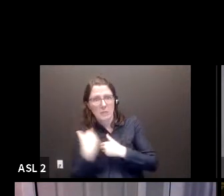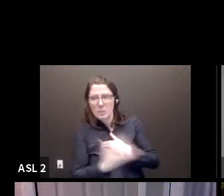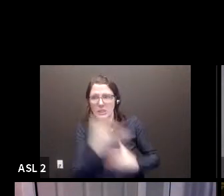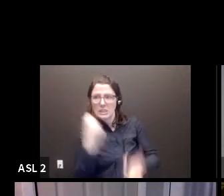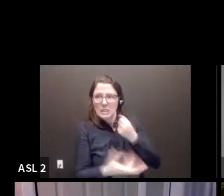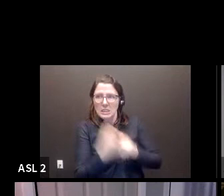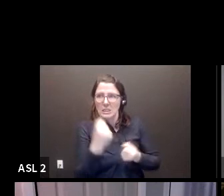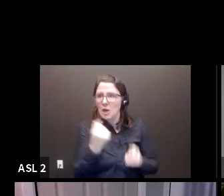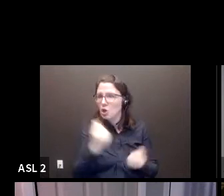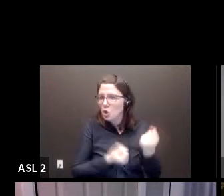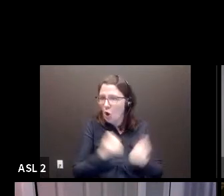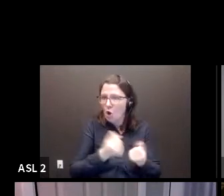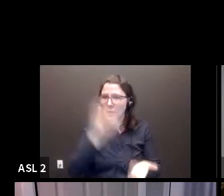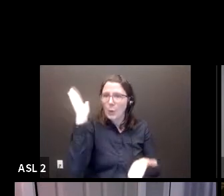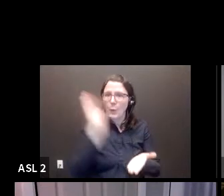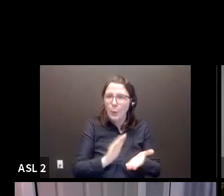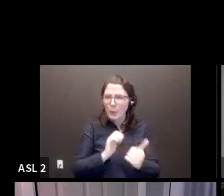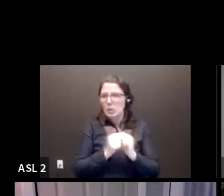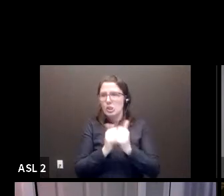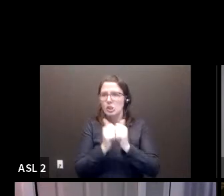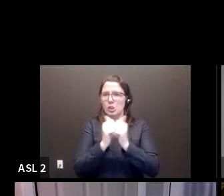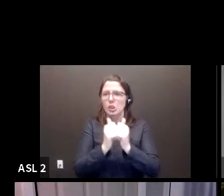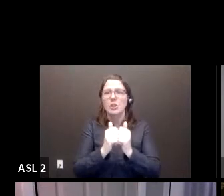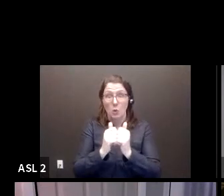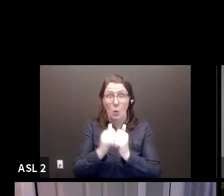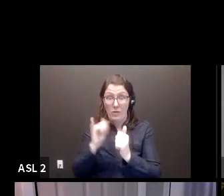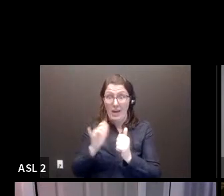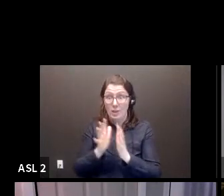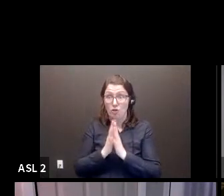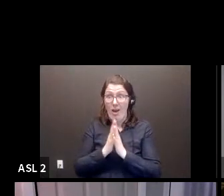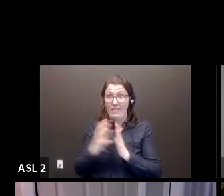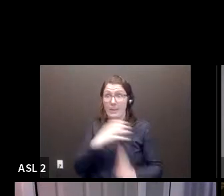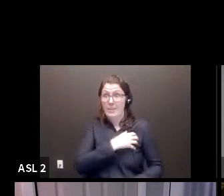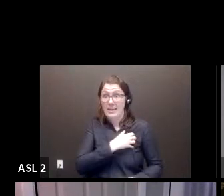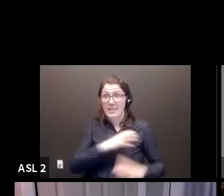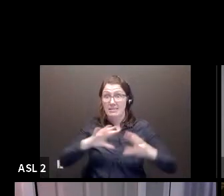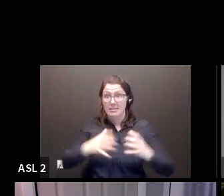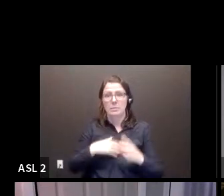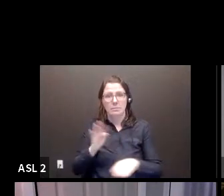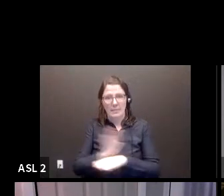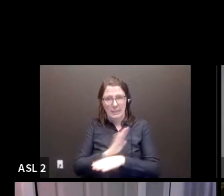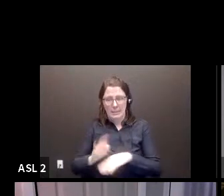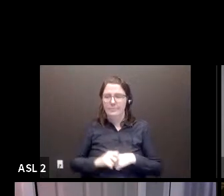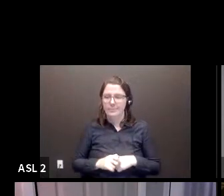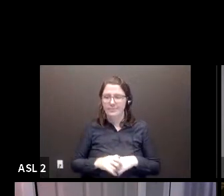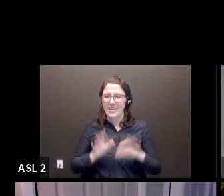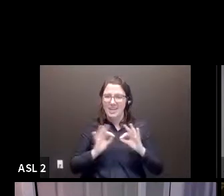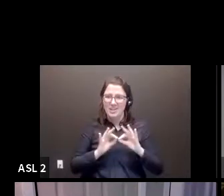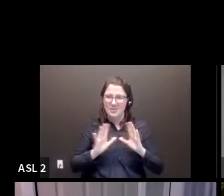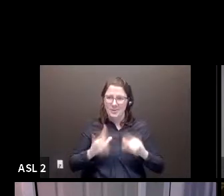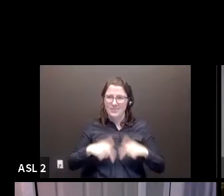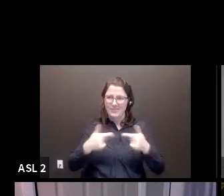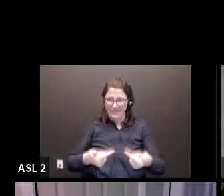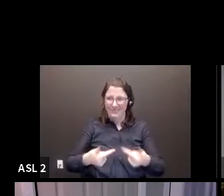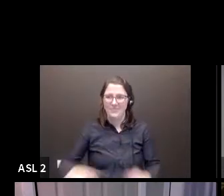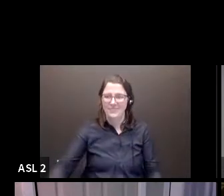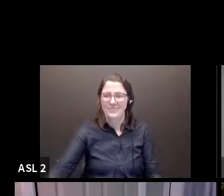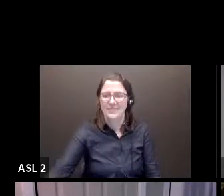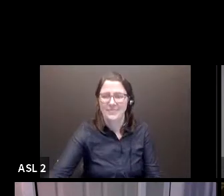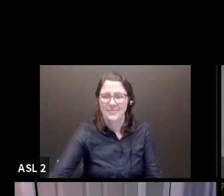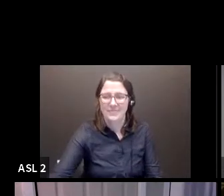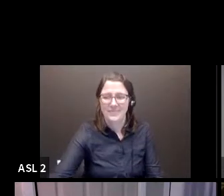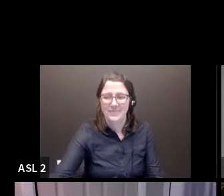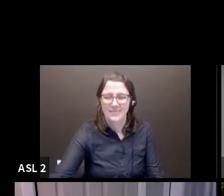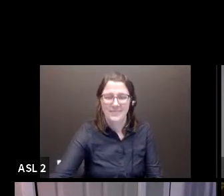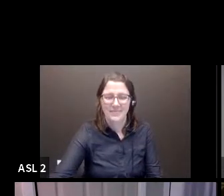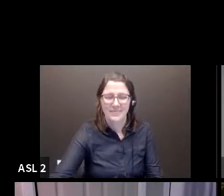years with the traffic unit as it is mr chairman before i go can i just make one quick request i know you've got a